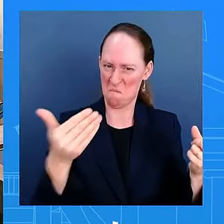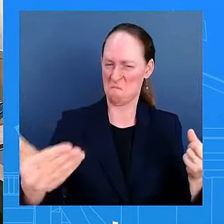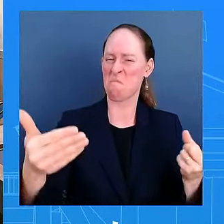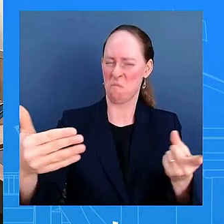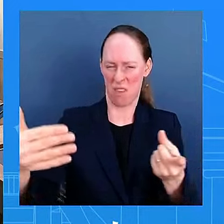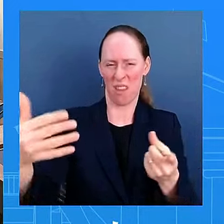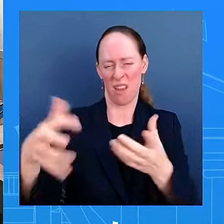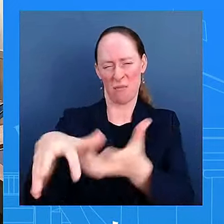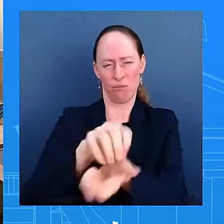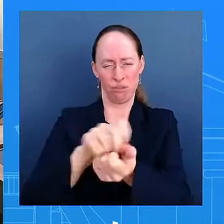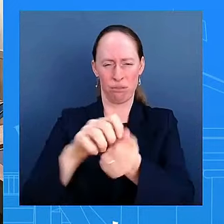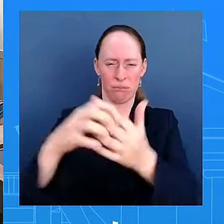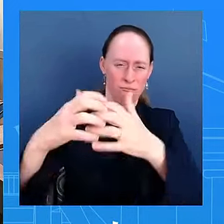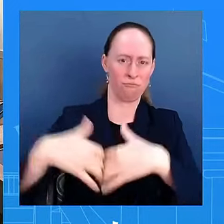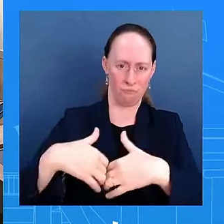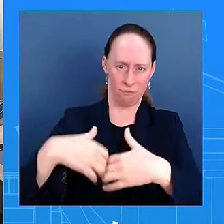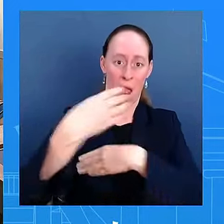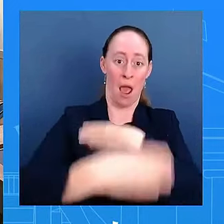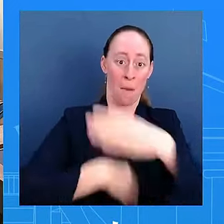negotiations?